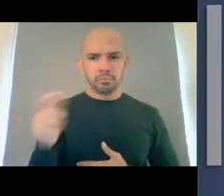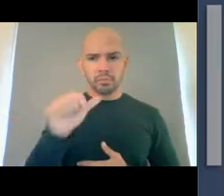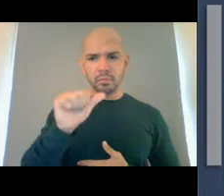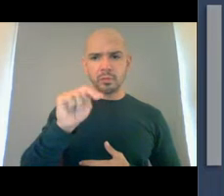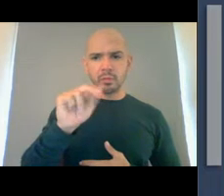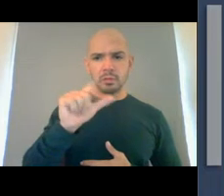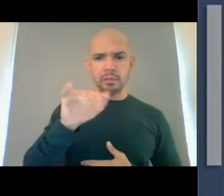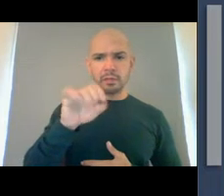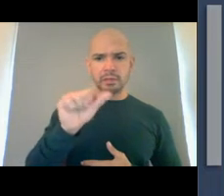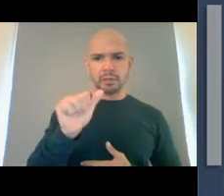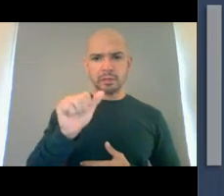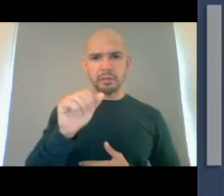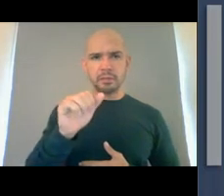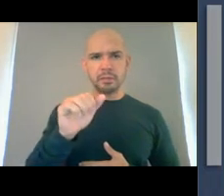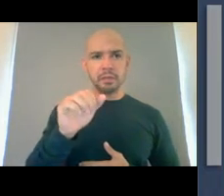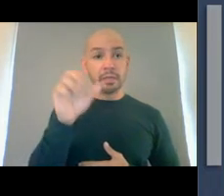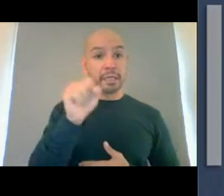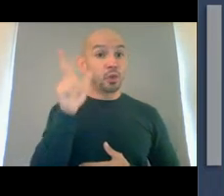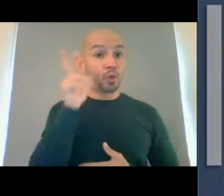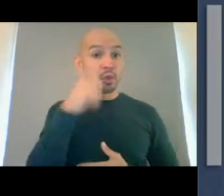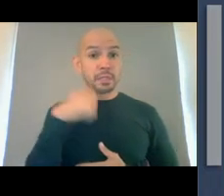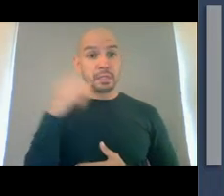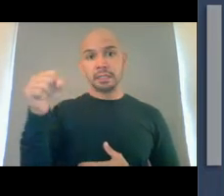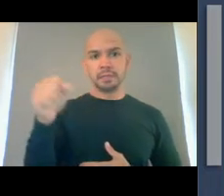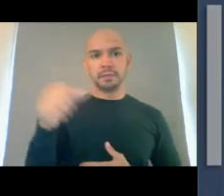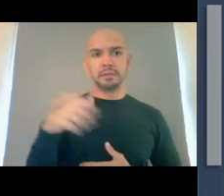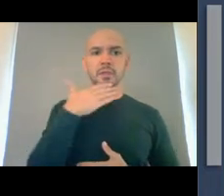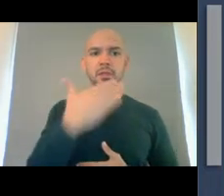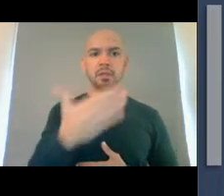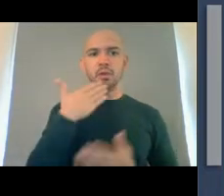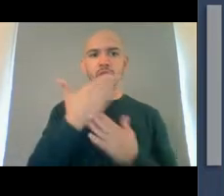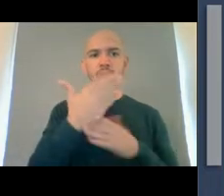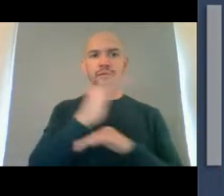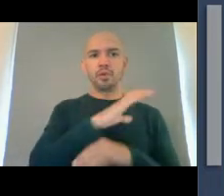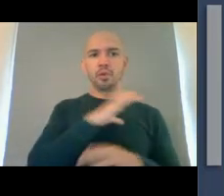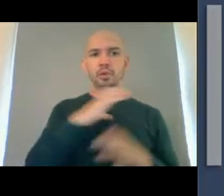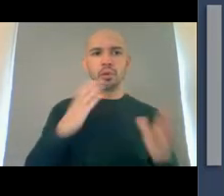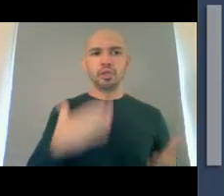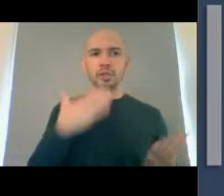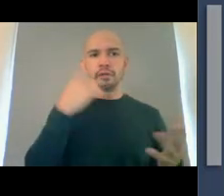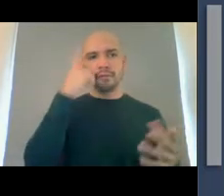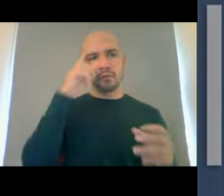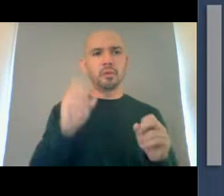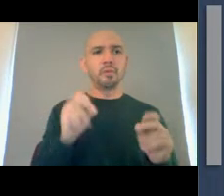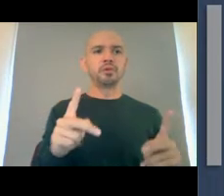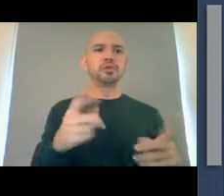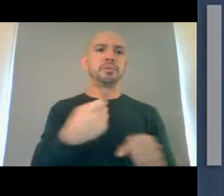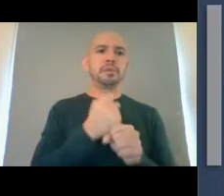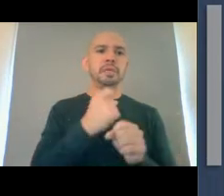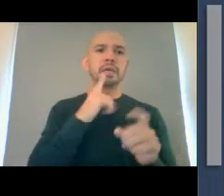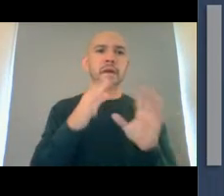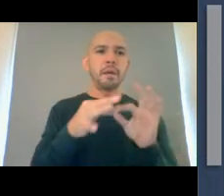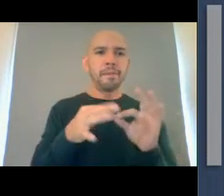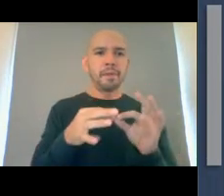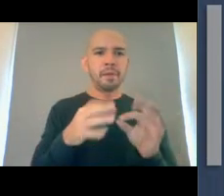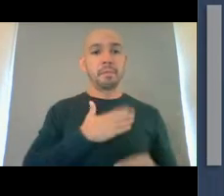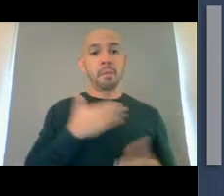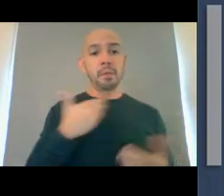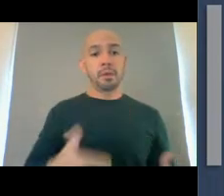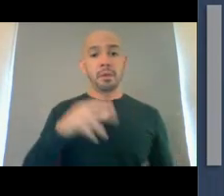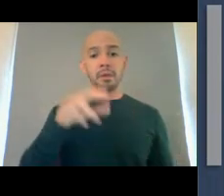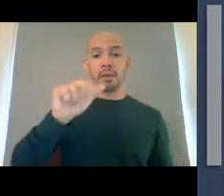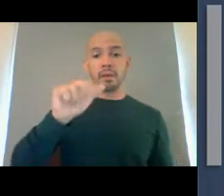hi can you hear me yes thank you um good afternoon commissioners thank you for the opportunity to comment on this item my name is annalisa